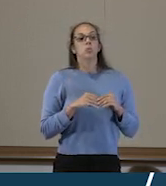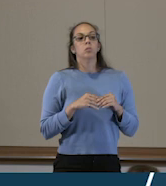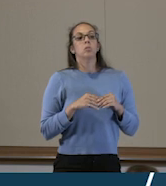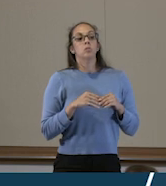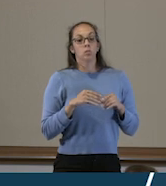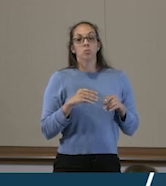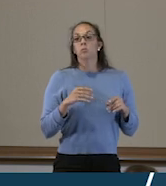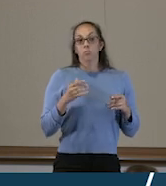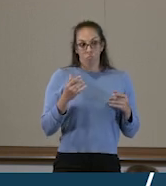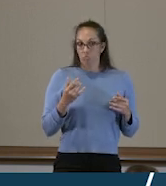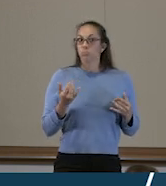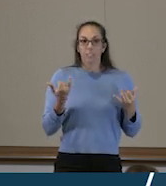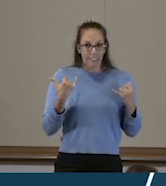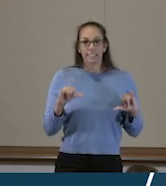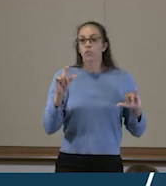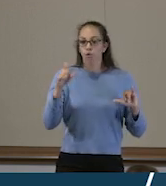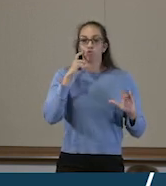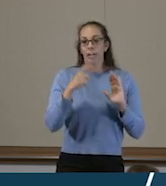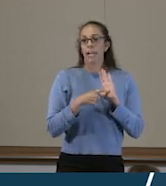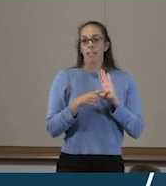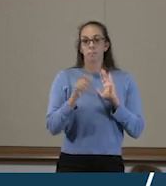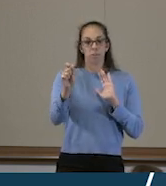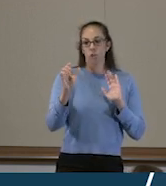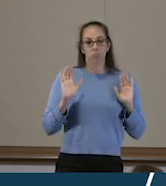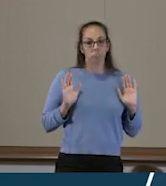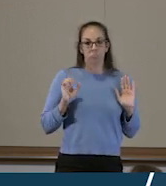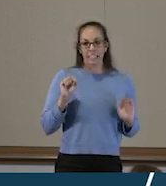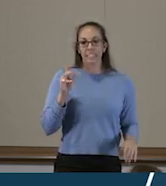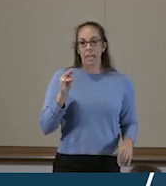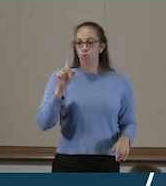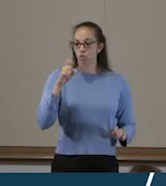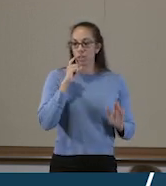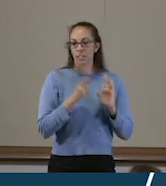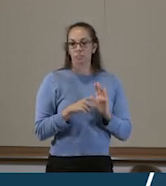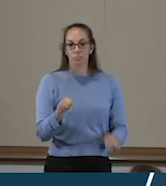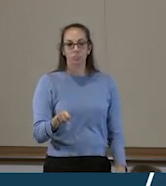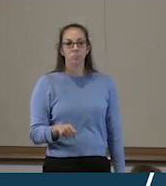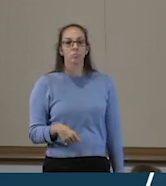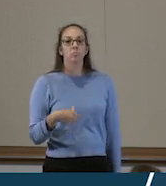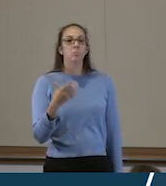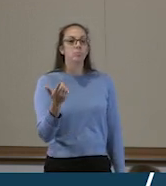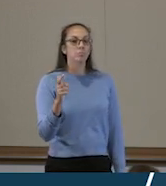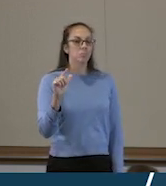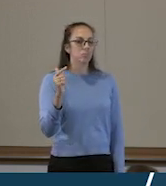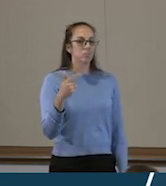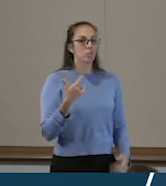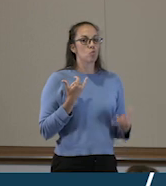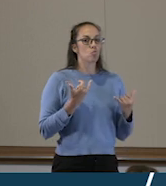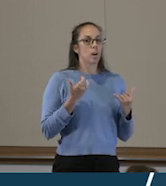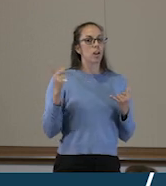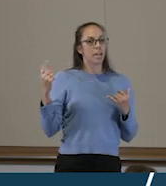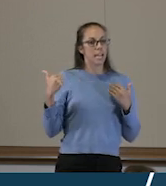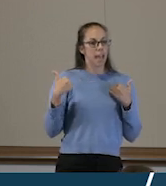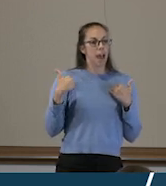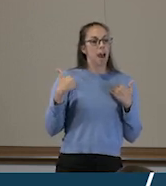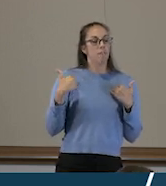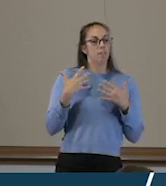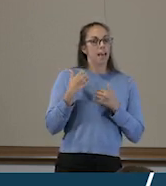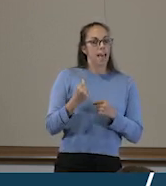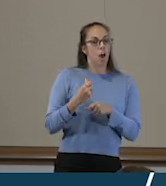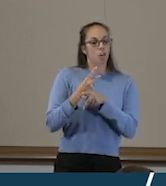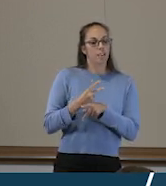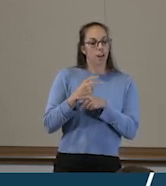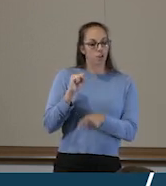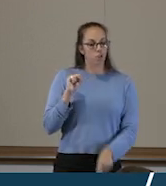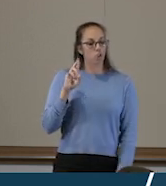They should recognize it, period. Yeah, go ahead. Right now he has healthcare surrogate, and they